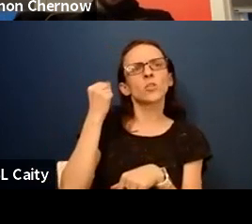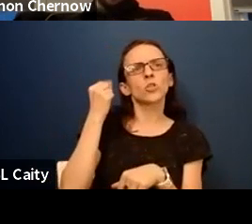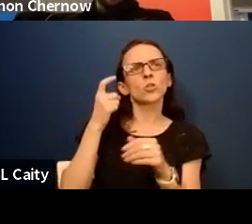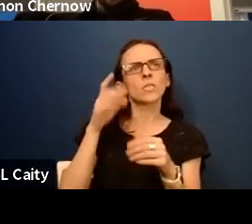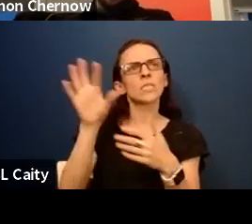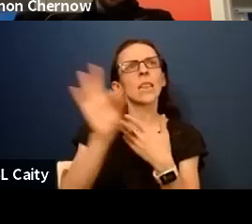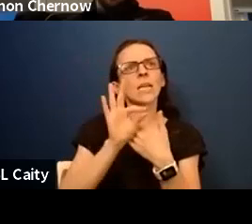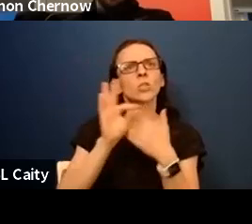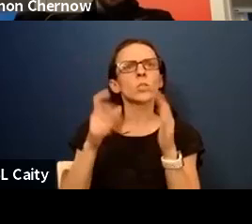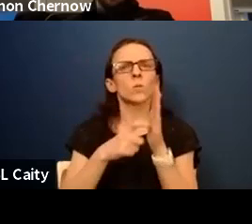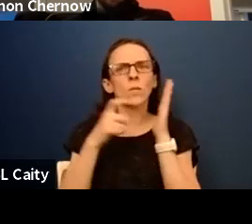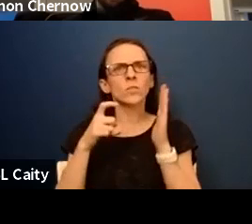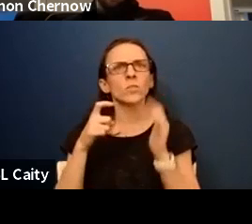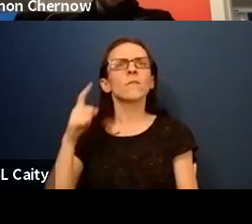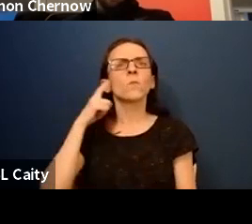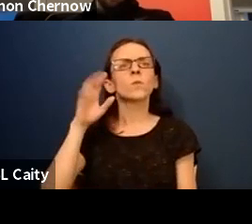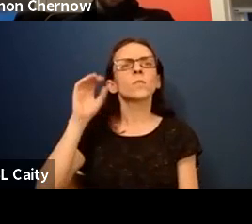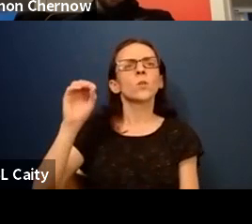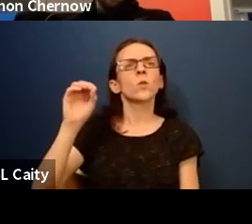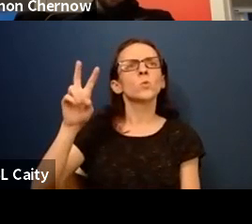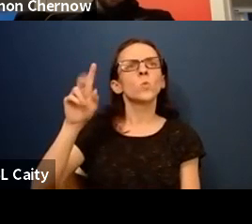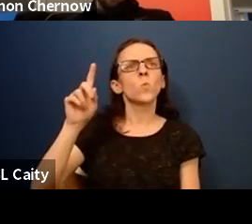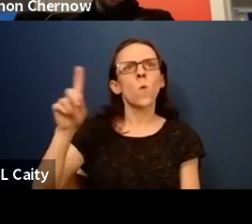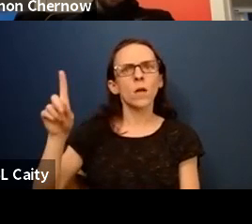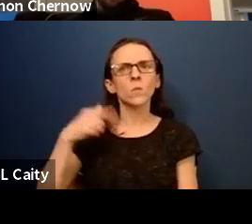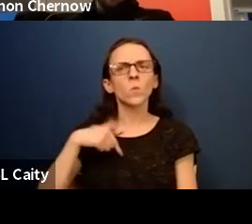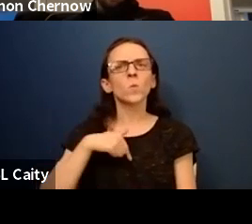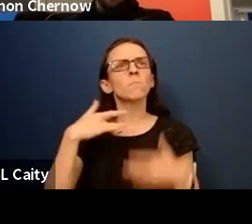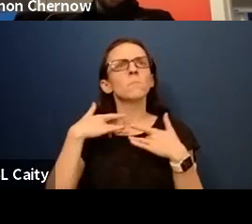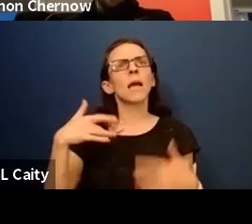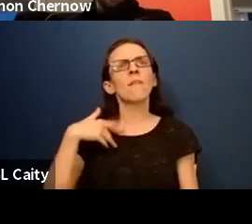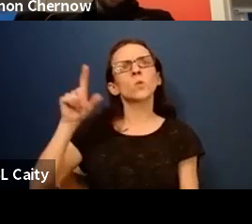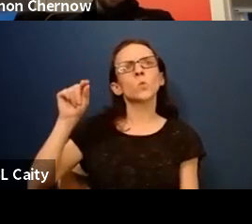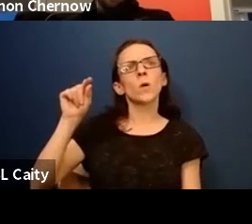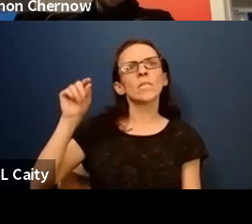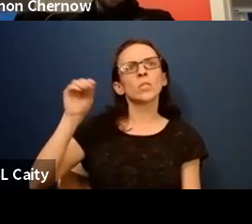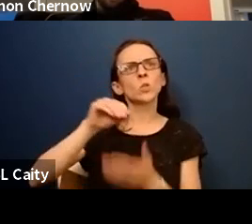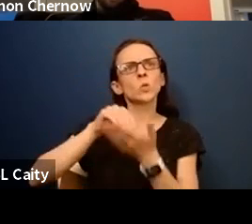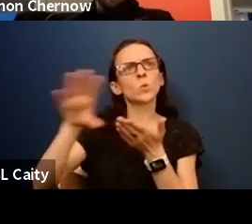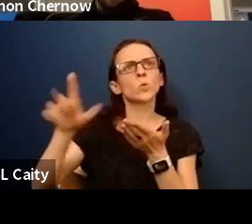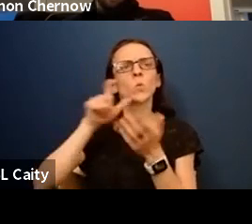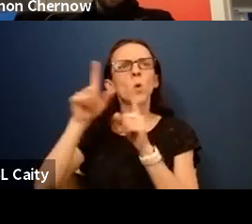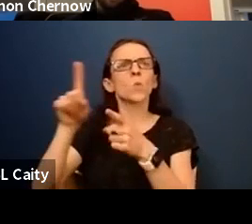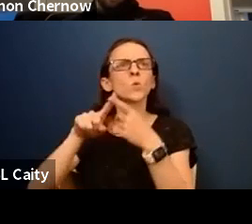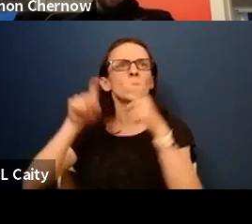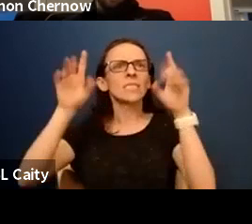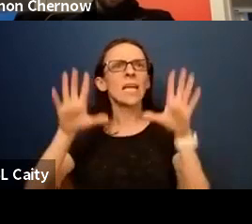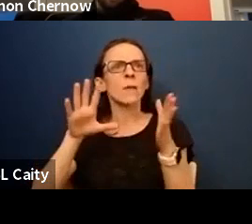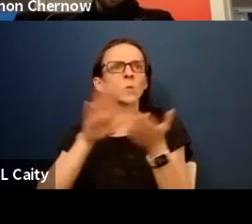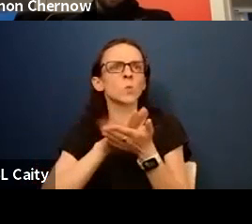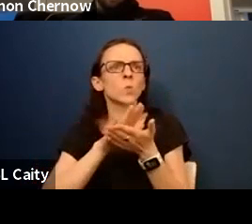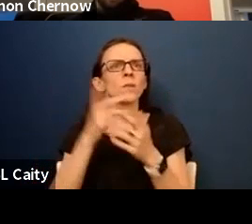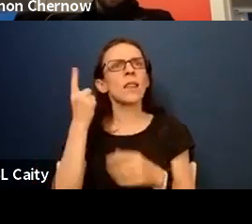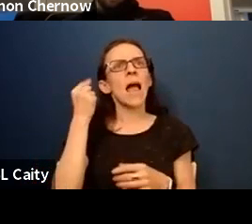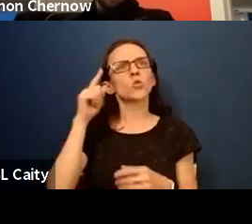code 02111 only have usually have 20 students that will get into the exam school, but last year it was only 7 getting